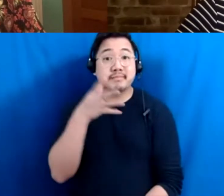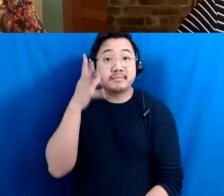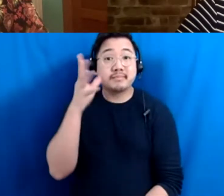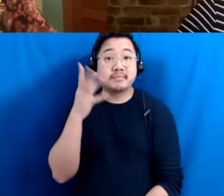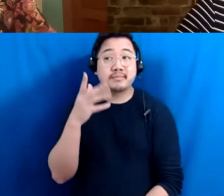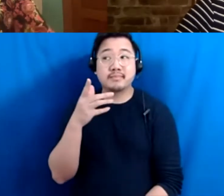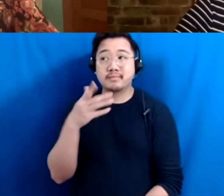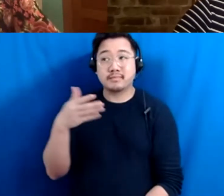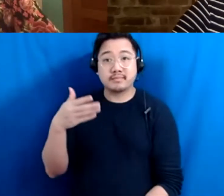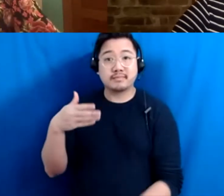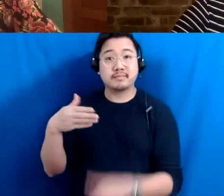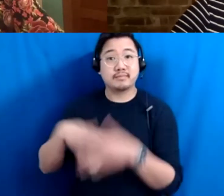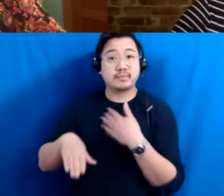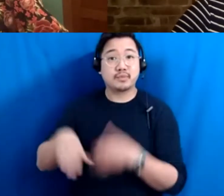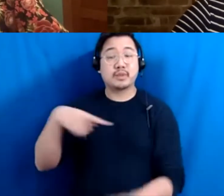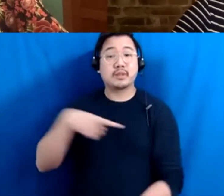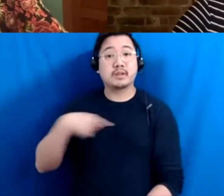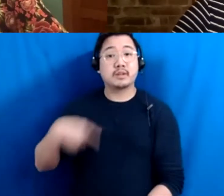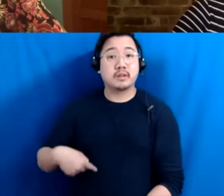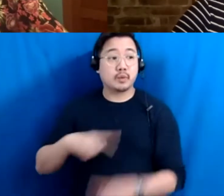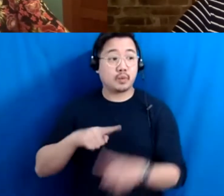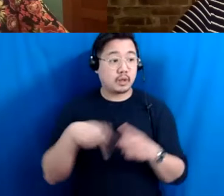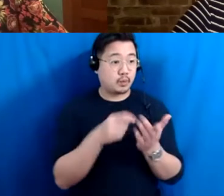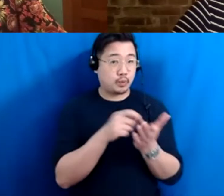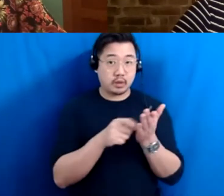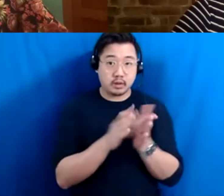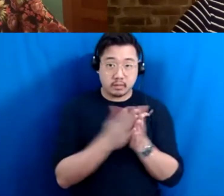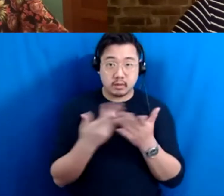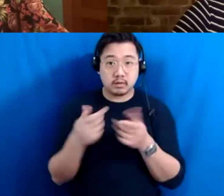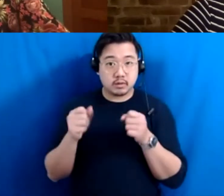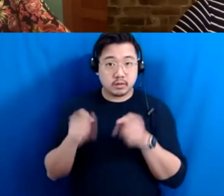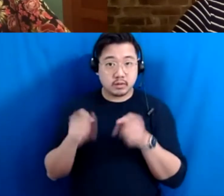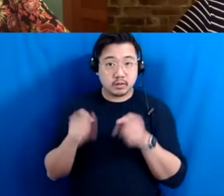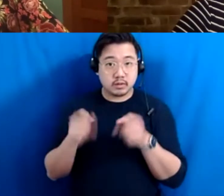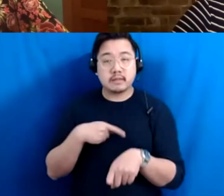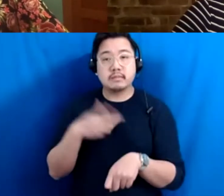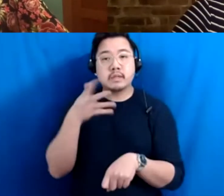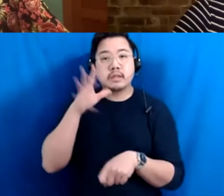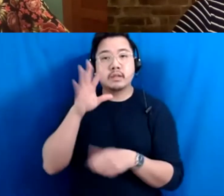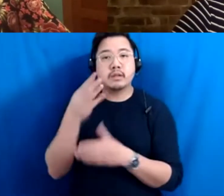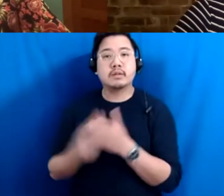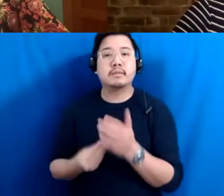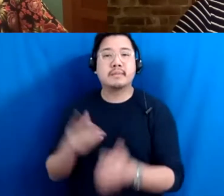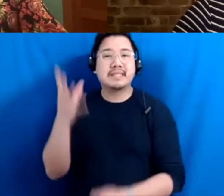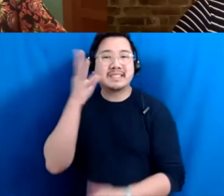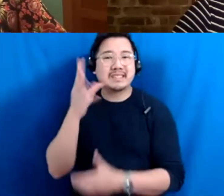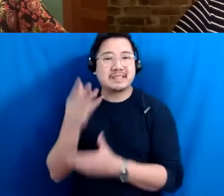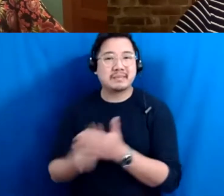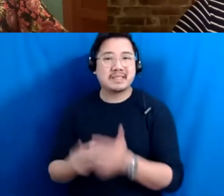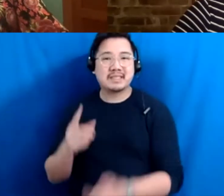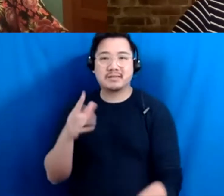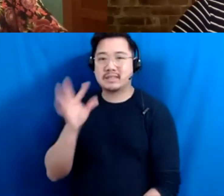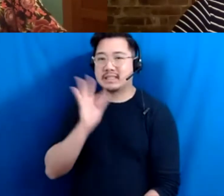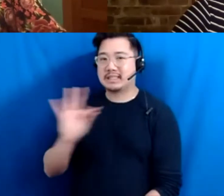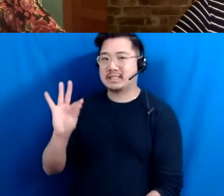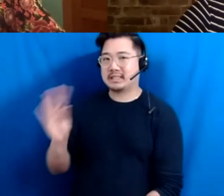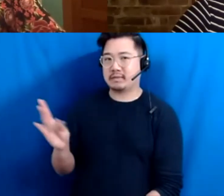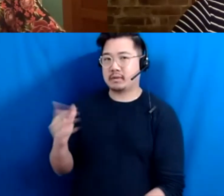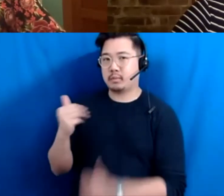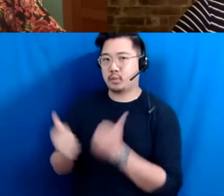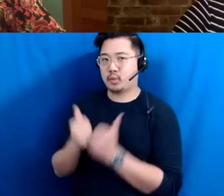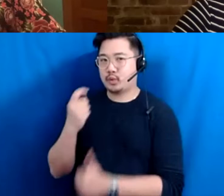China, passed away during the writing of the book. My dad, most recently, at 97. Um,